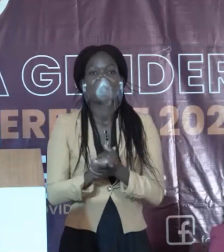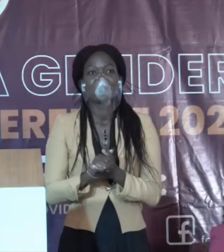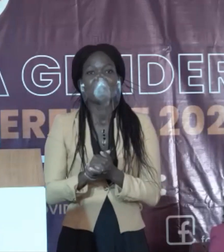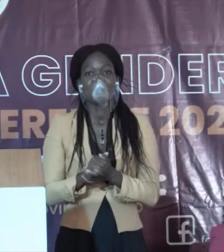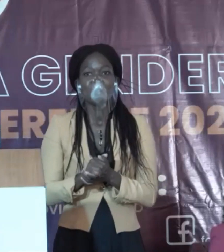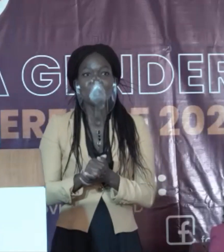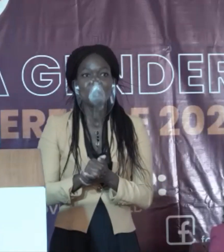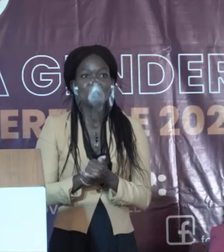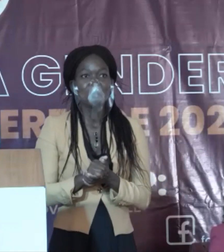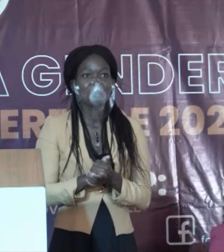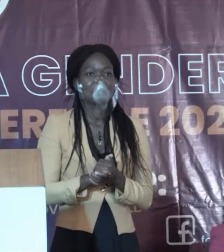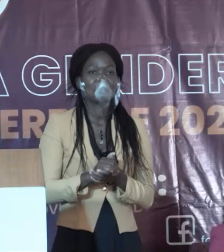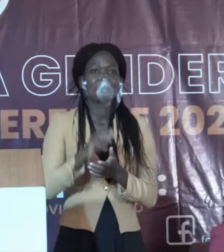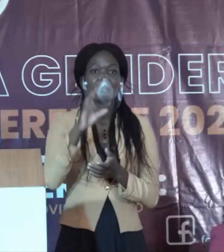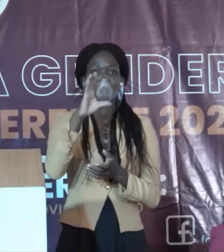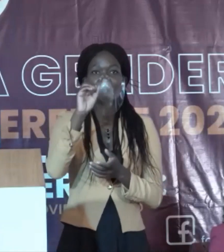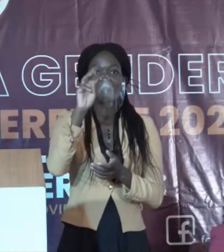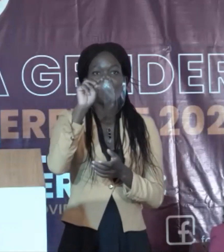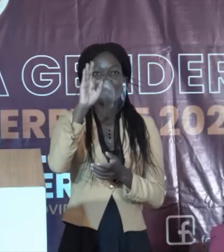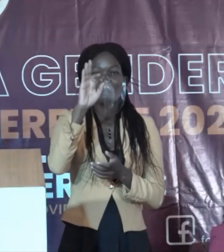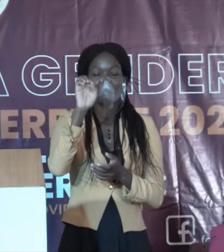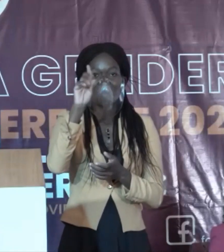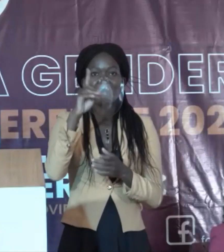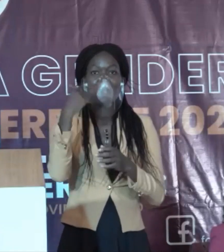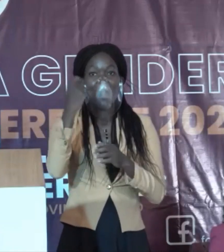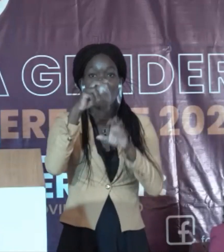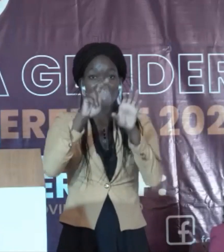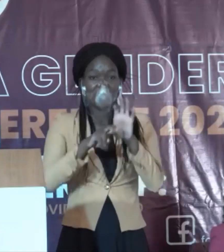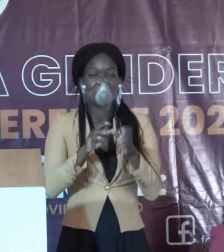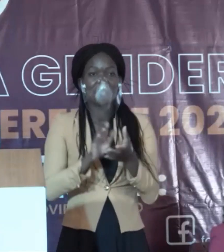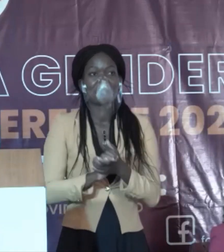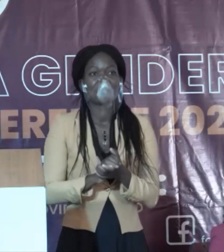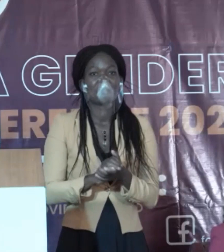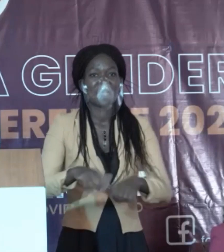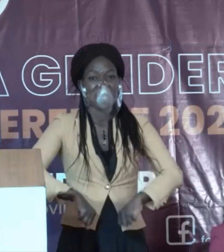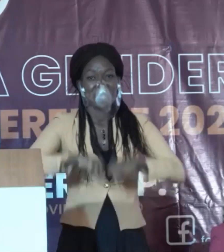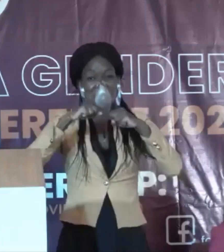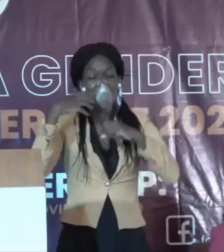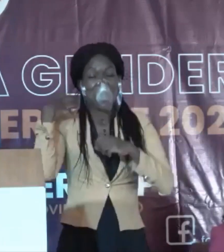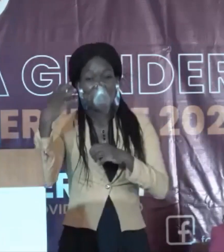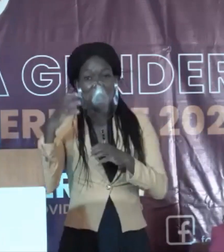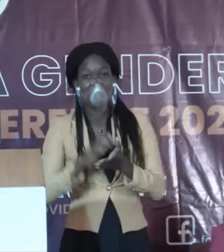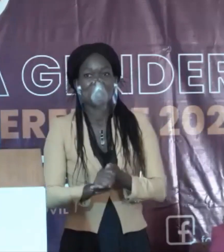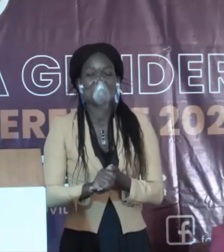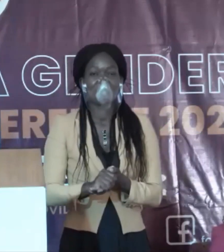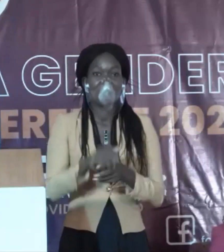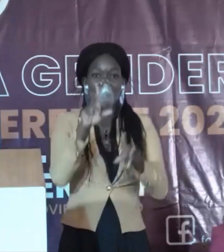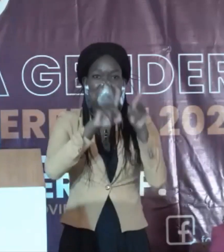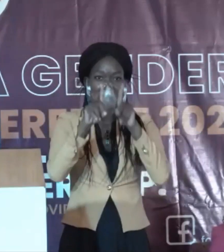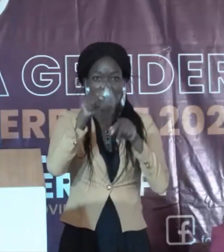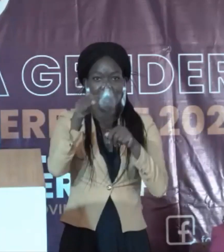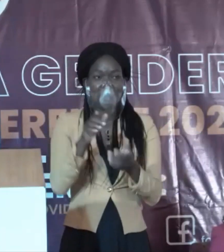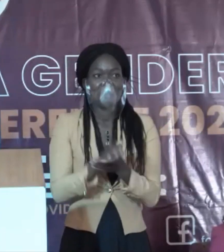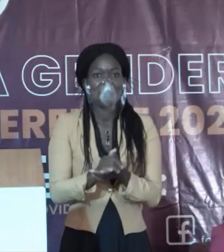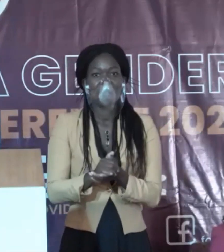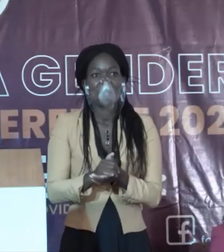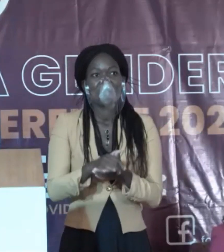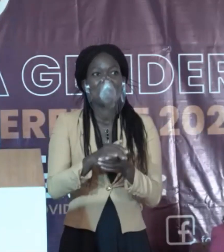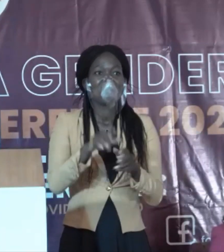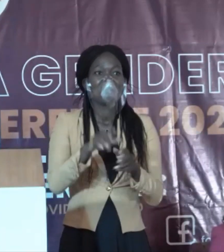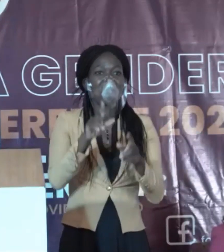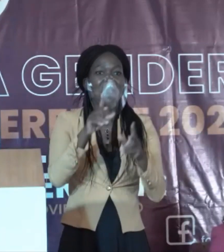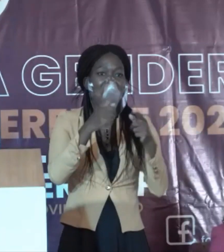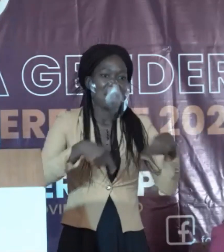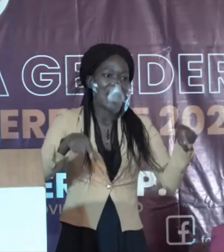CONFIB Malawi Chair, Ms. Barbara Banda, Senior Government officials present, dear panelists and participants of